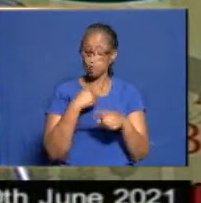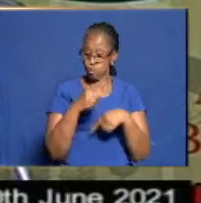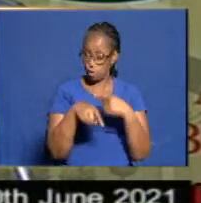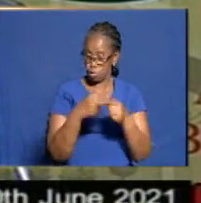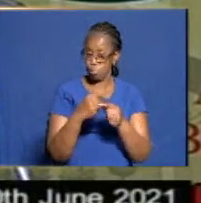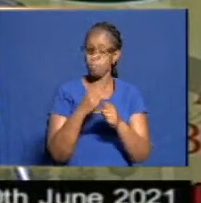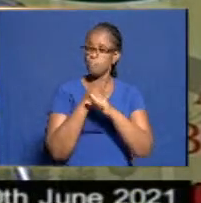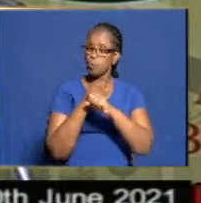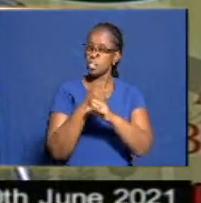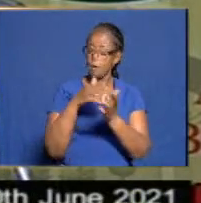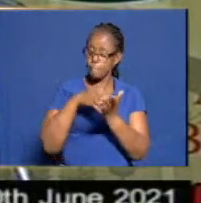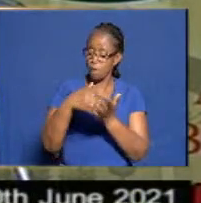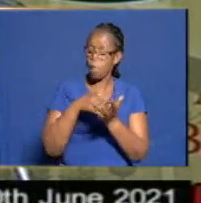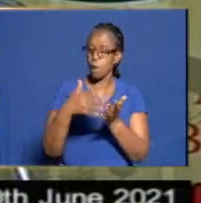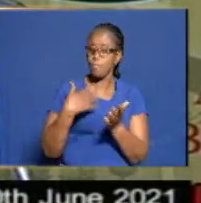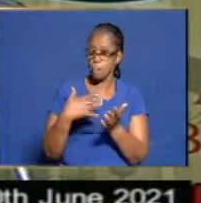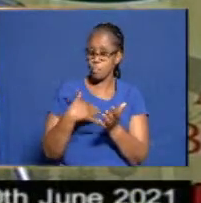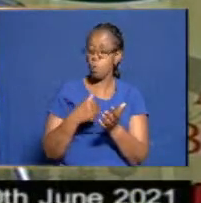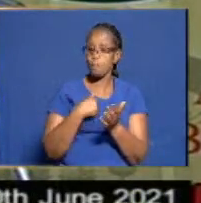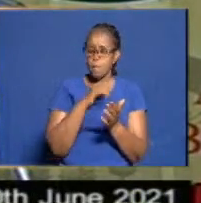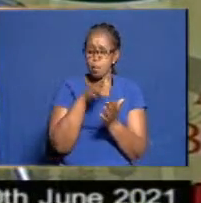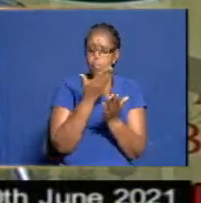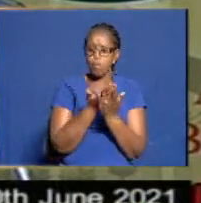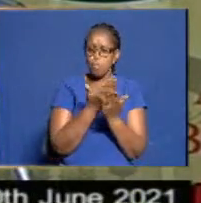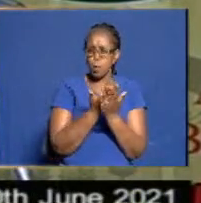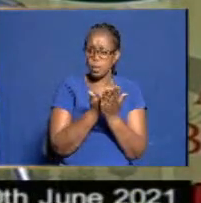vulnerable segment, I have proposed an allocation of